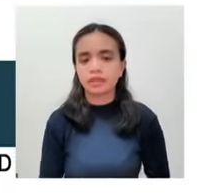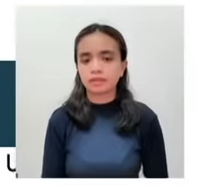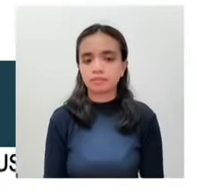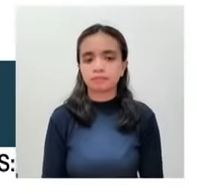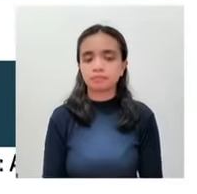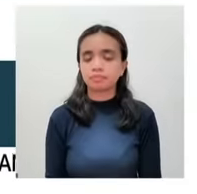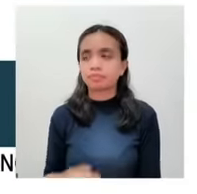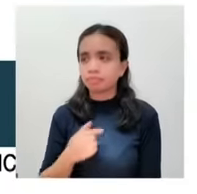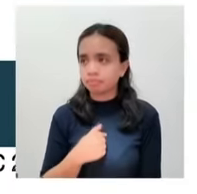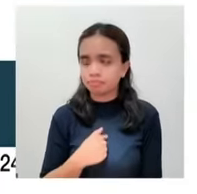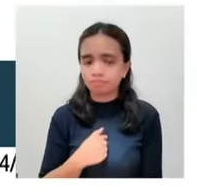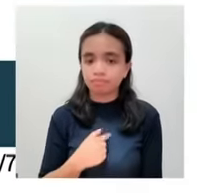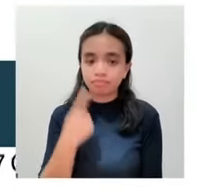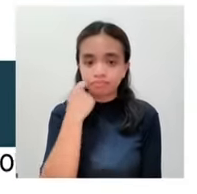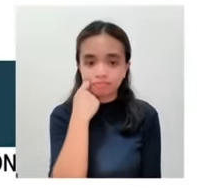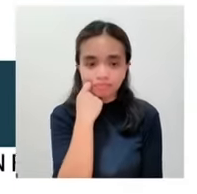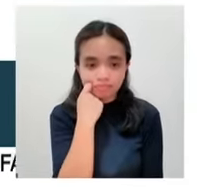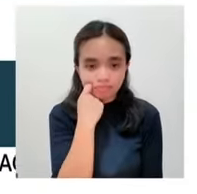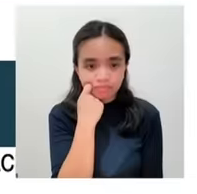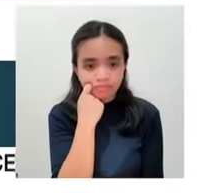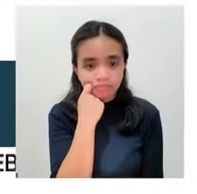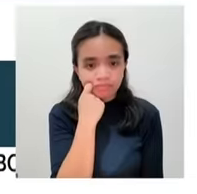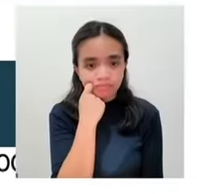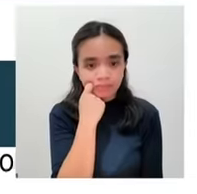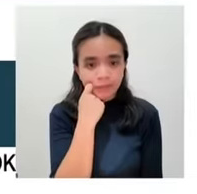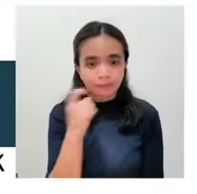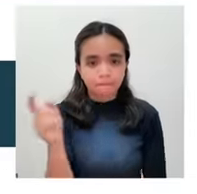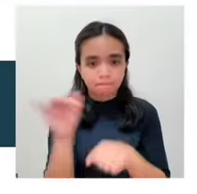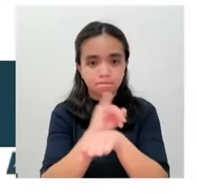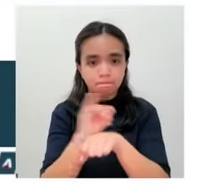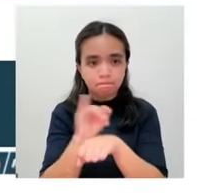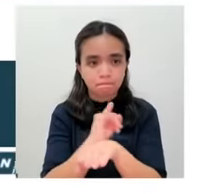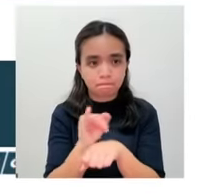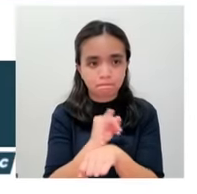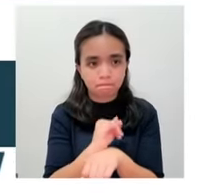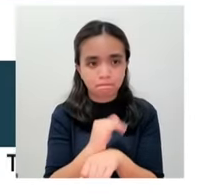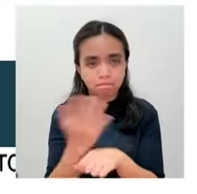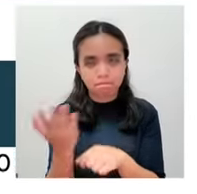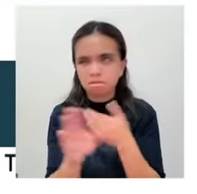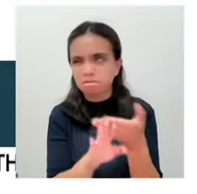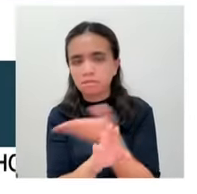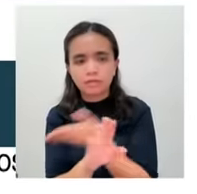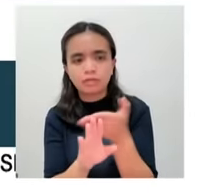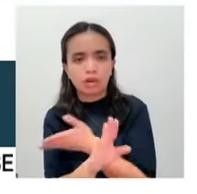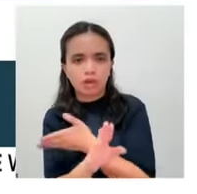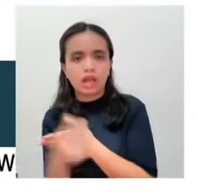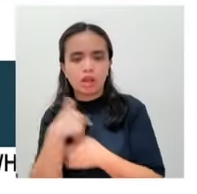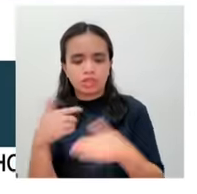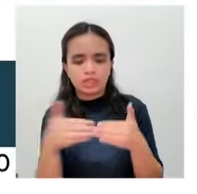I had my early breaks. I came into the industry much earlier than her because